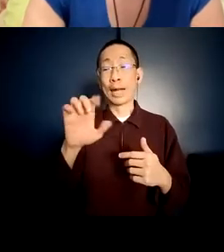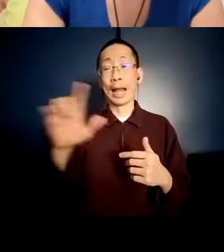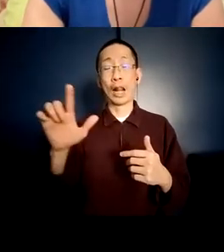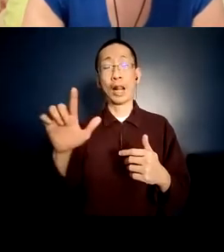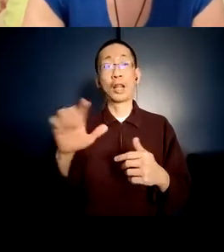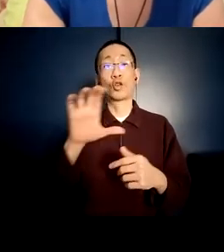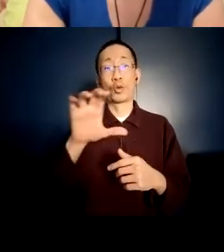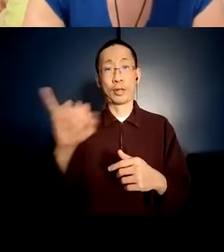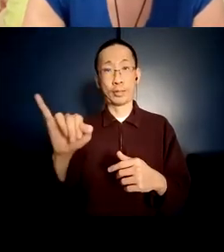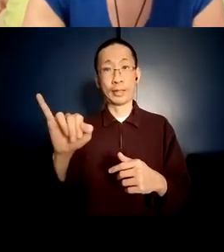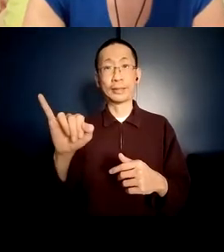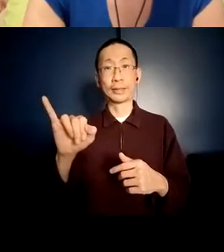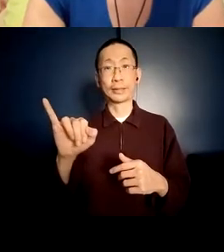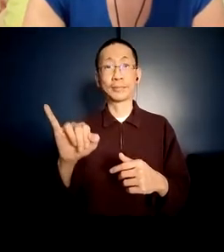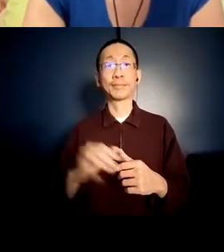implants.